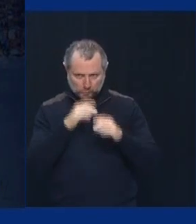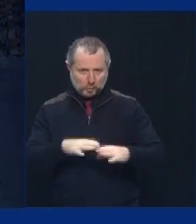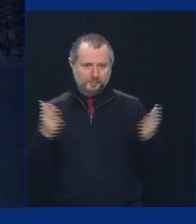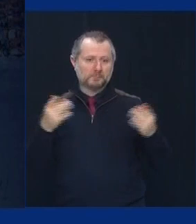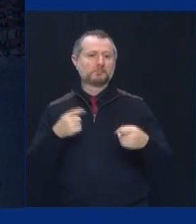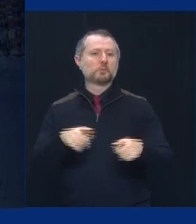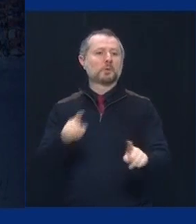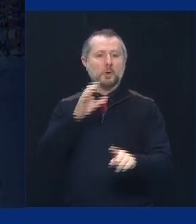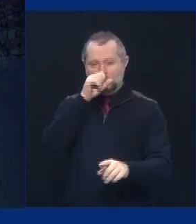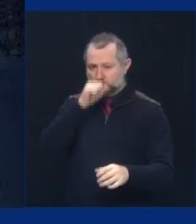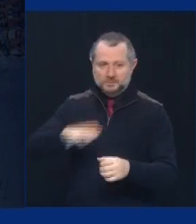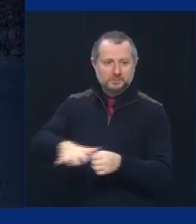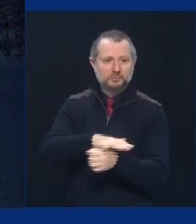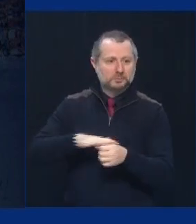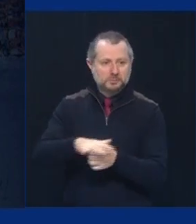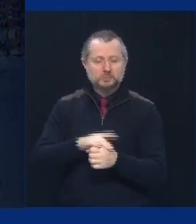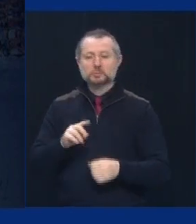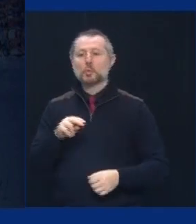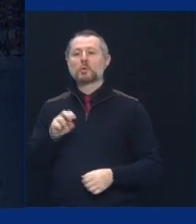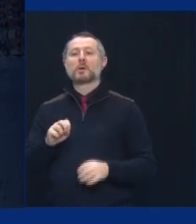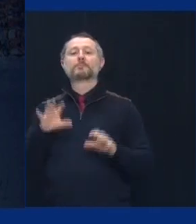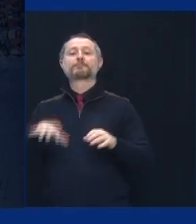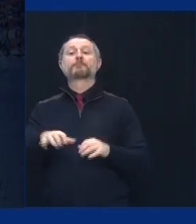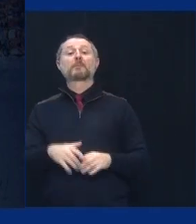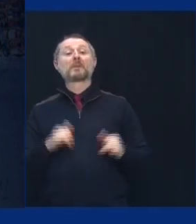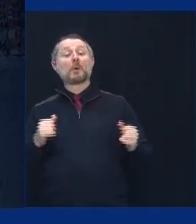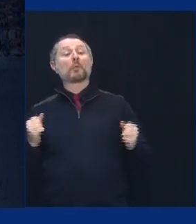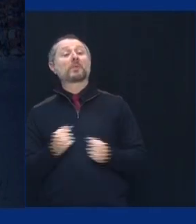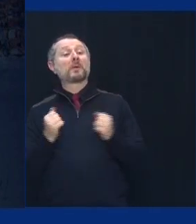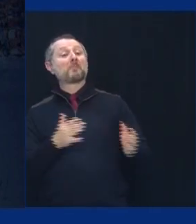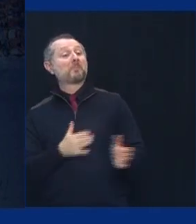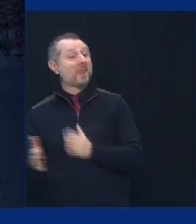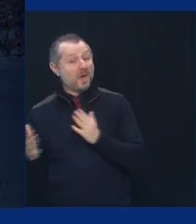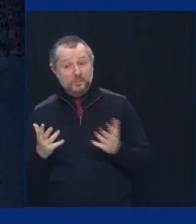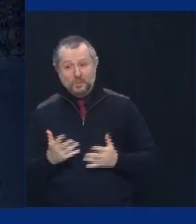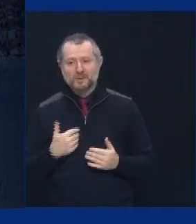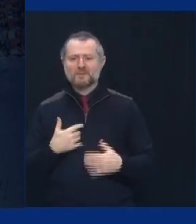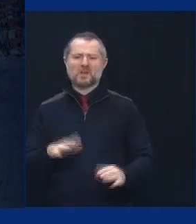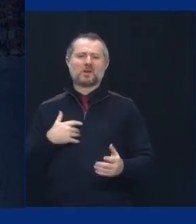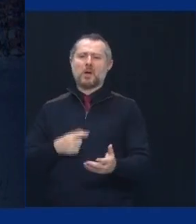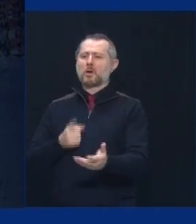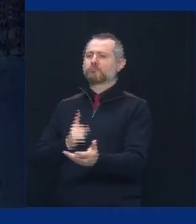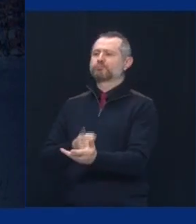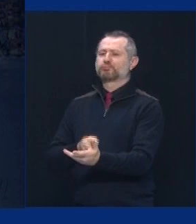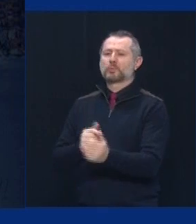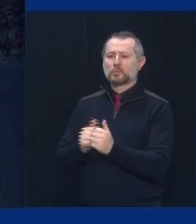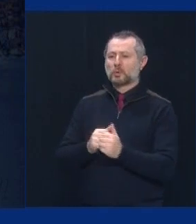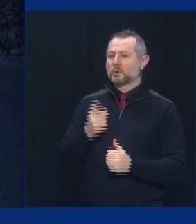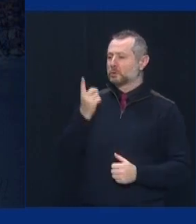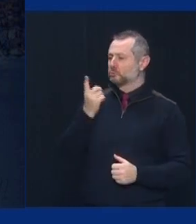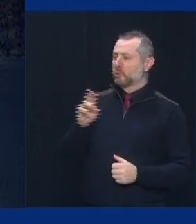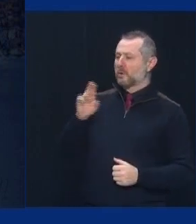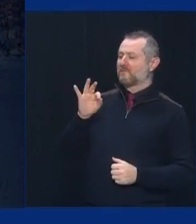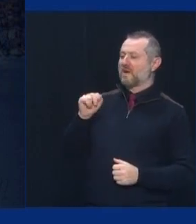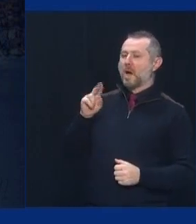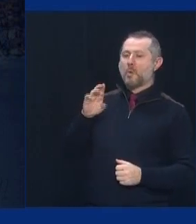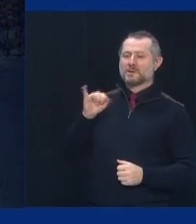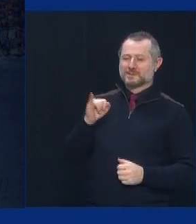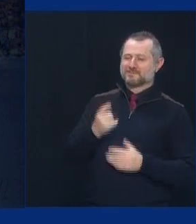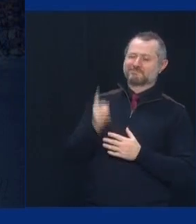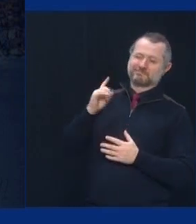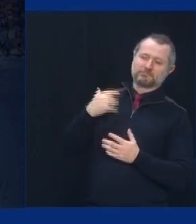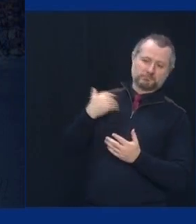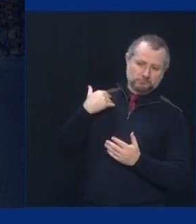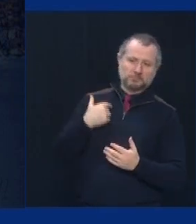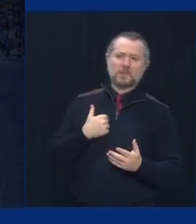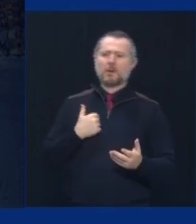The winter plan, I went through with Dr. Fauci. I did it publicly at a briefing. He was very kind to